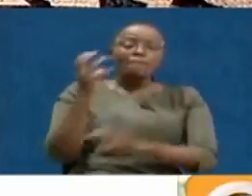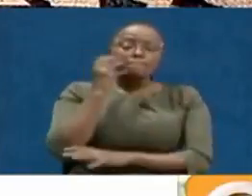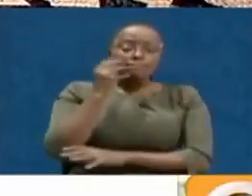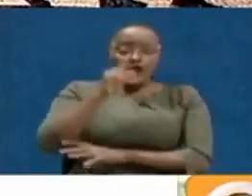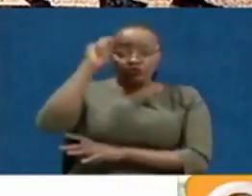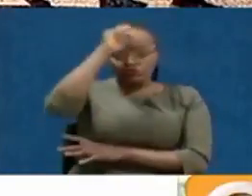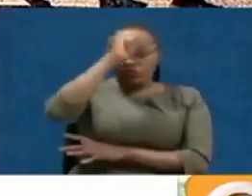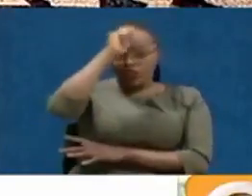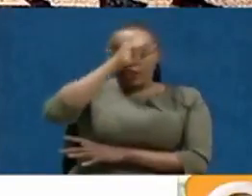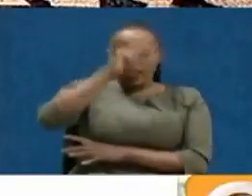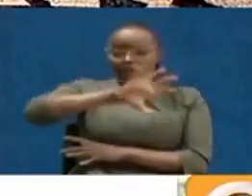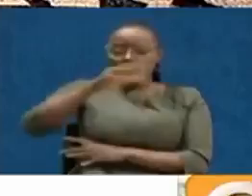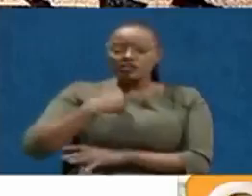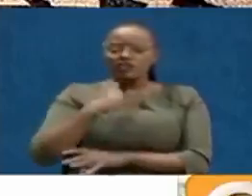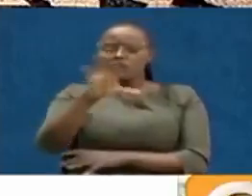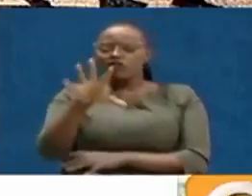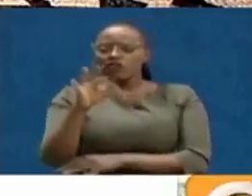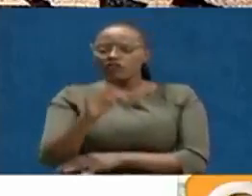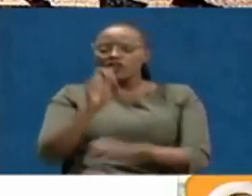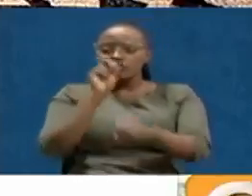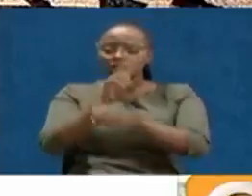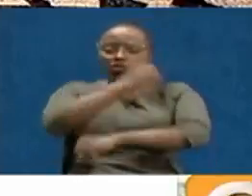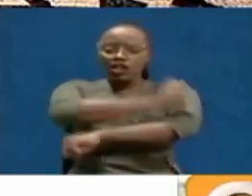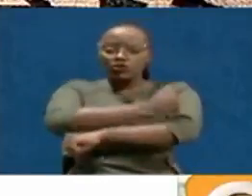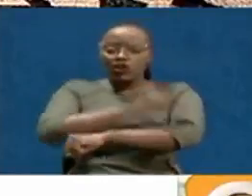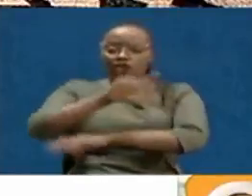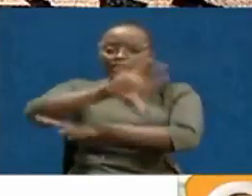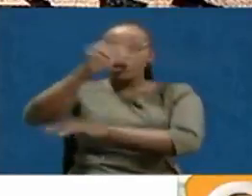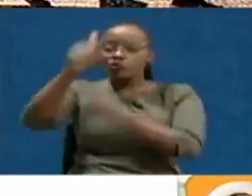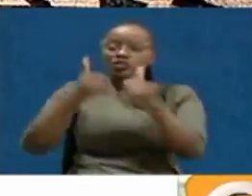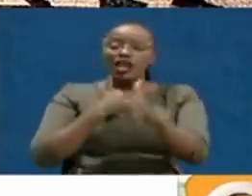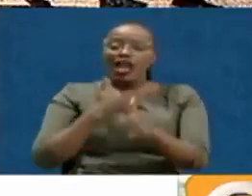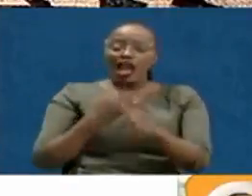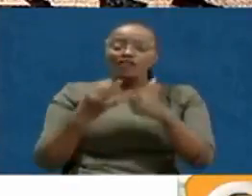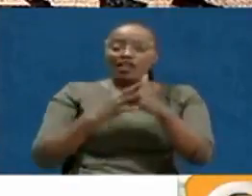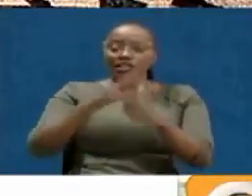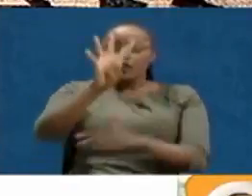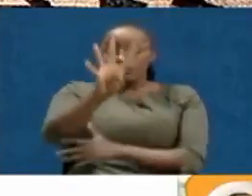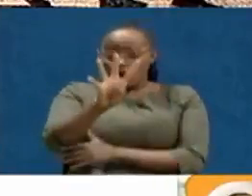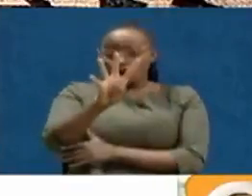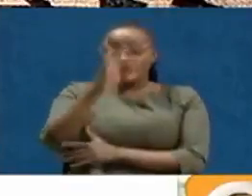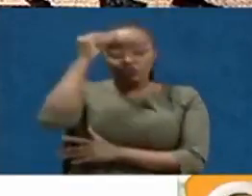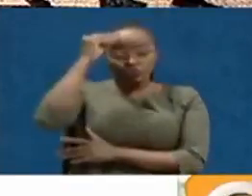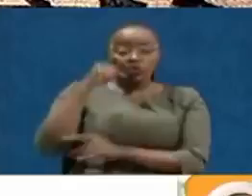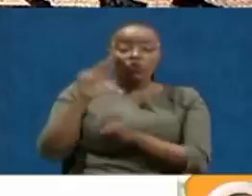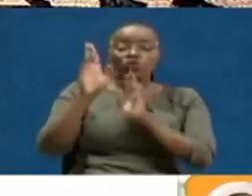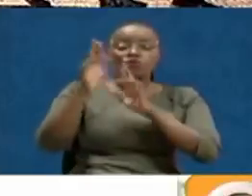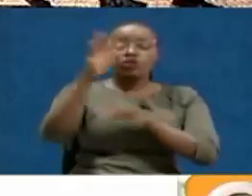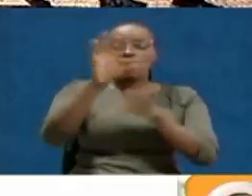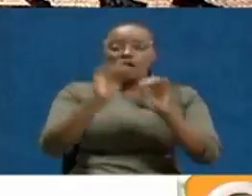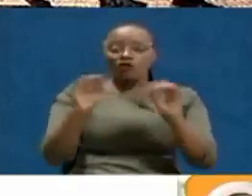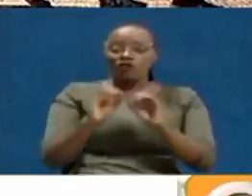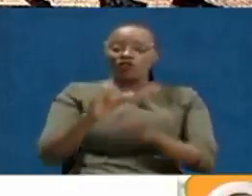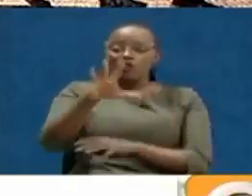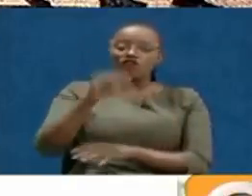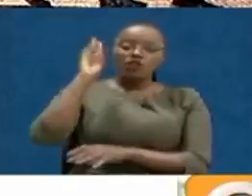was in Tharaka Nithi, particularly singled out a secondary school in the county that has 84 missing students, ordering that they